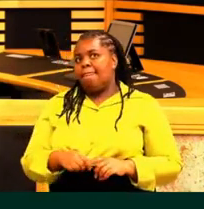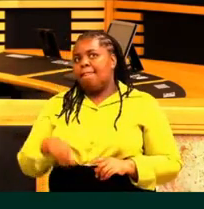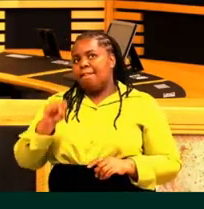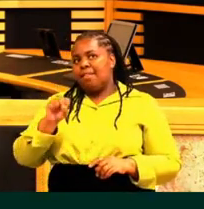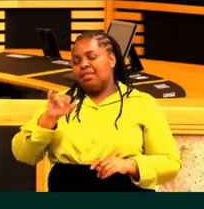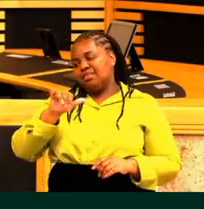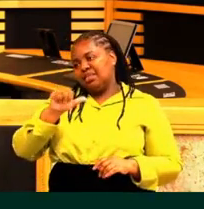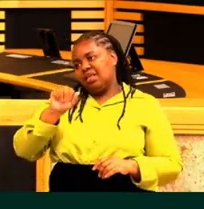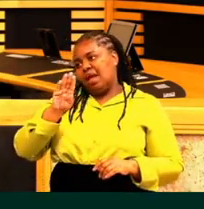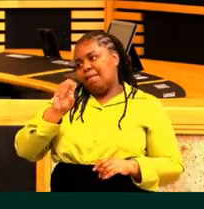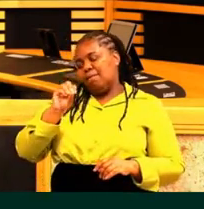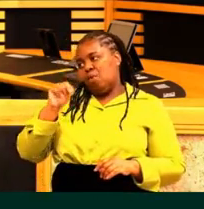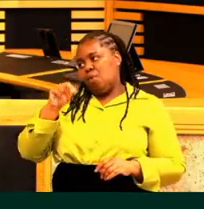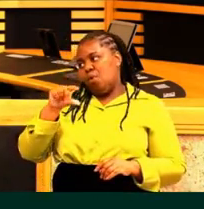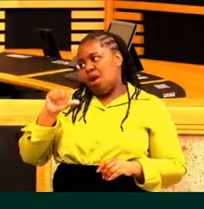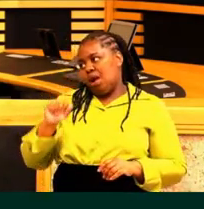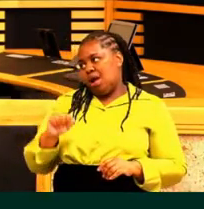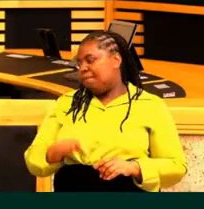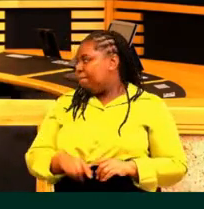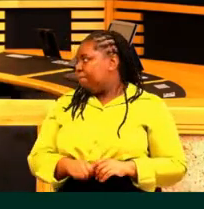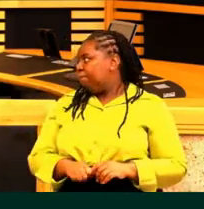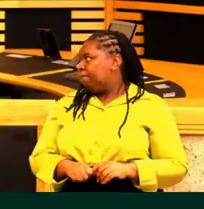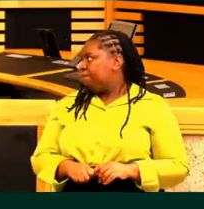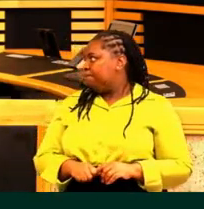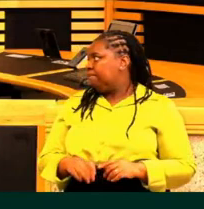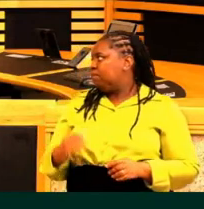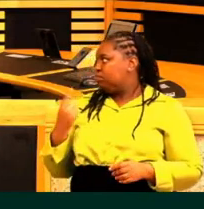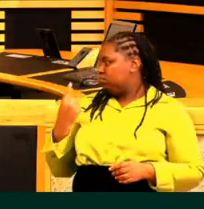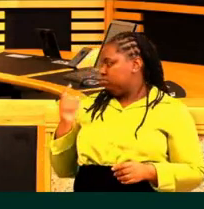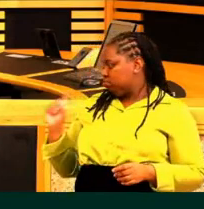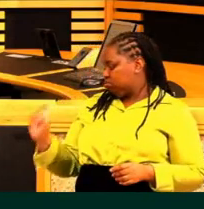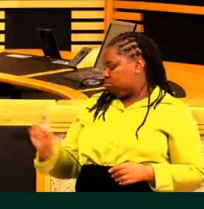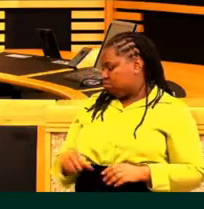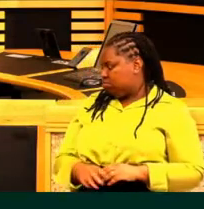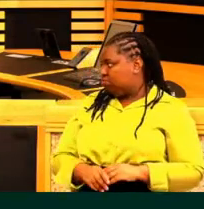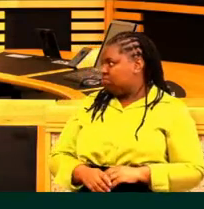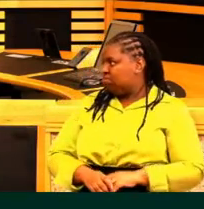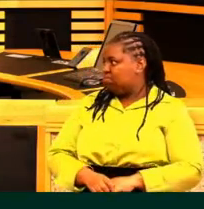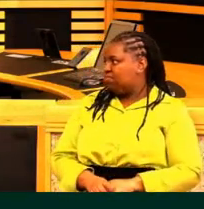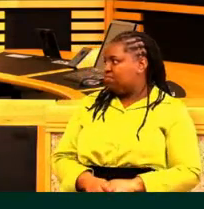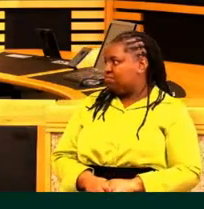gem from Sarah Batman to come forward